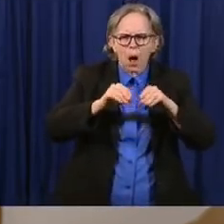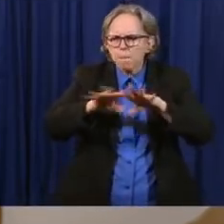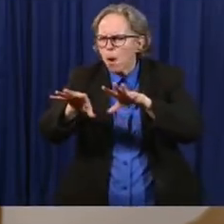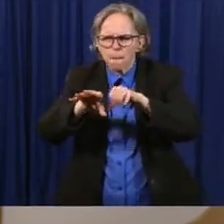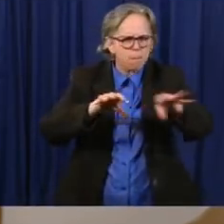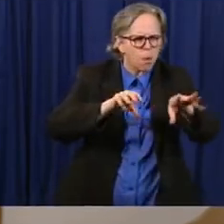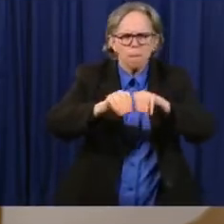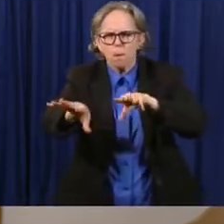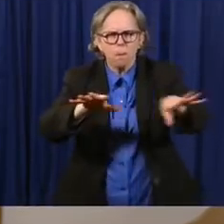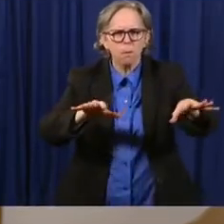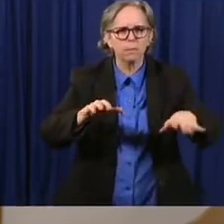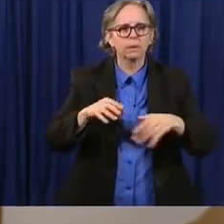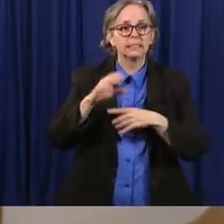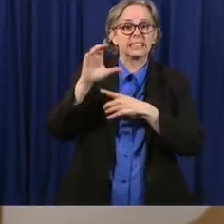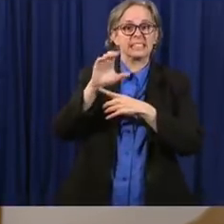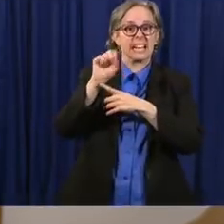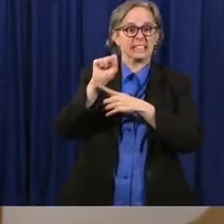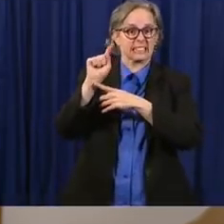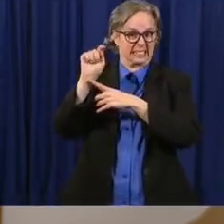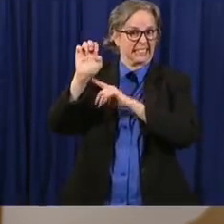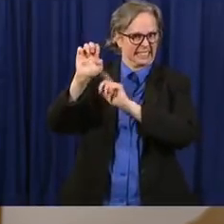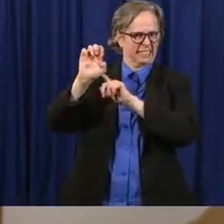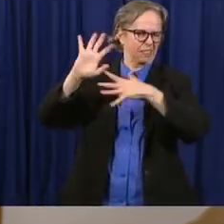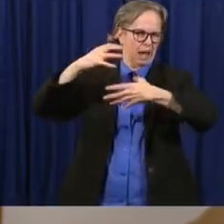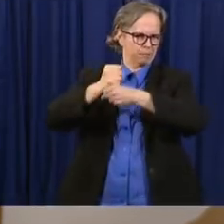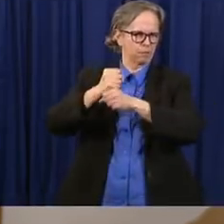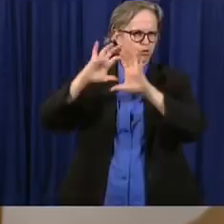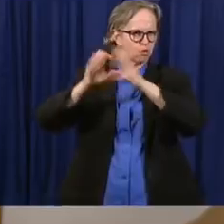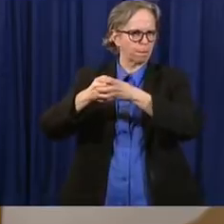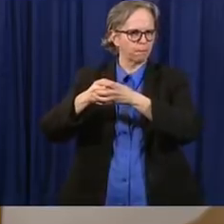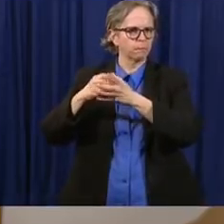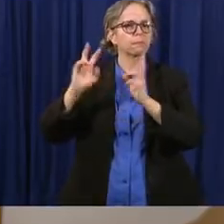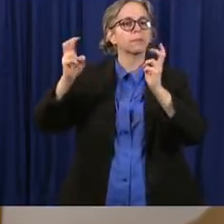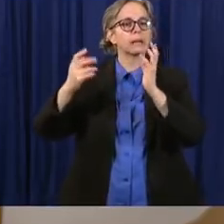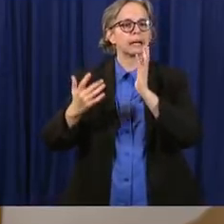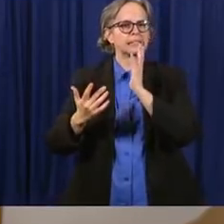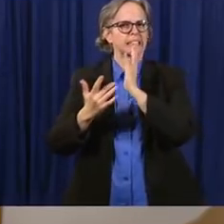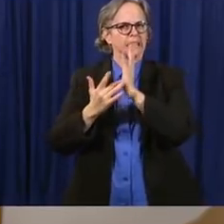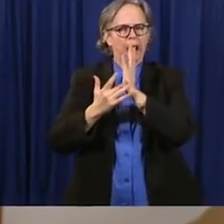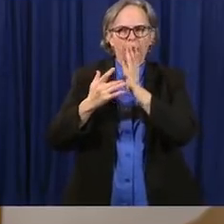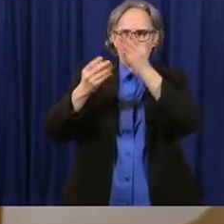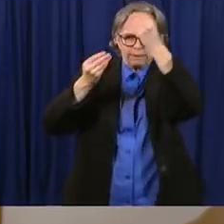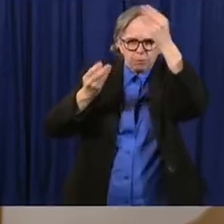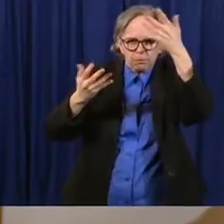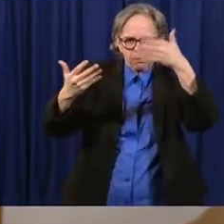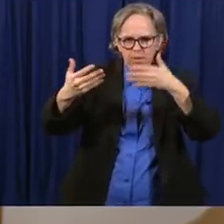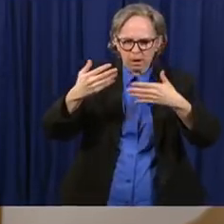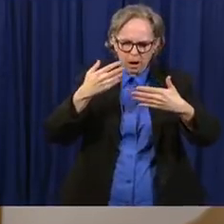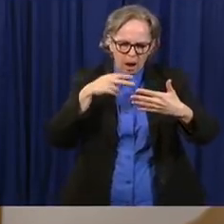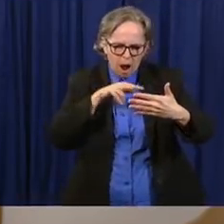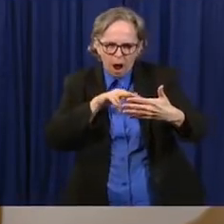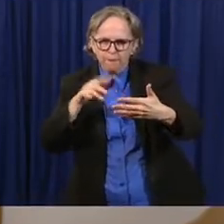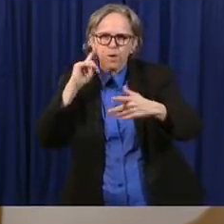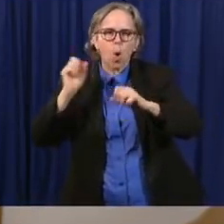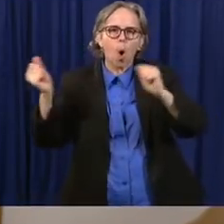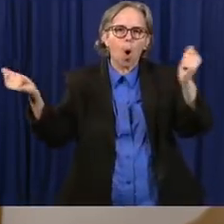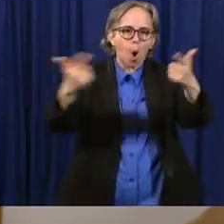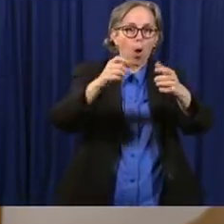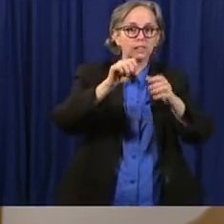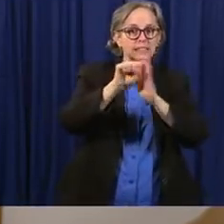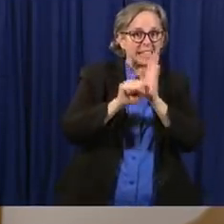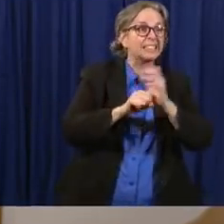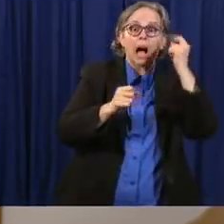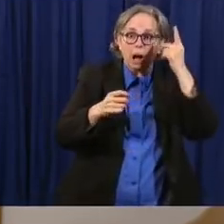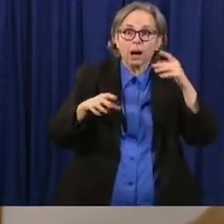CSTE provides technical guidance and assistance to the states and to the federal partners, such as the Centers